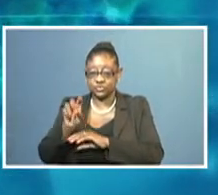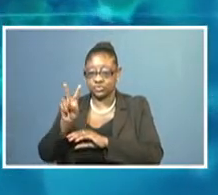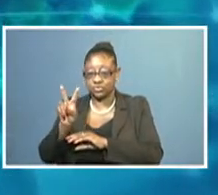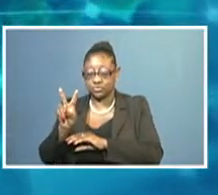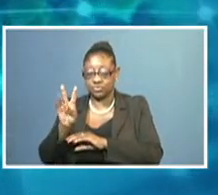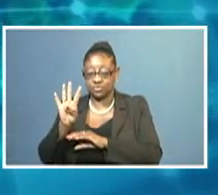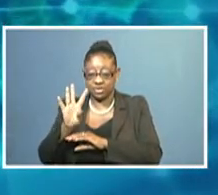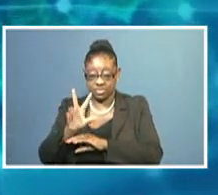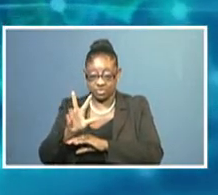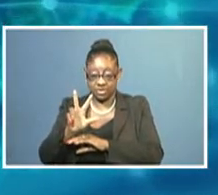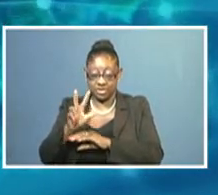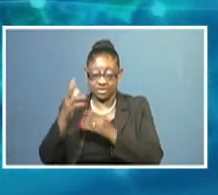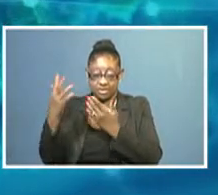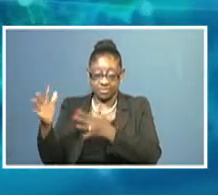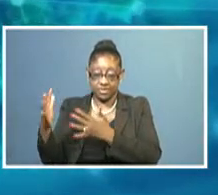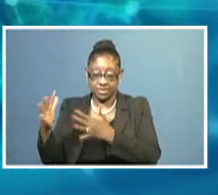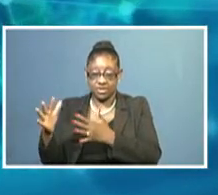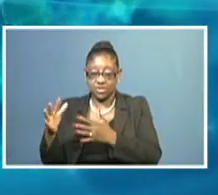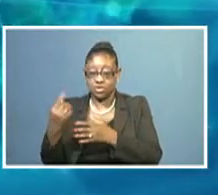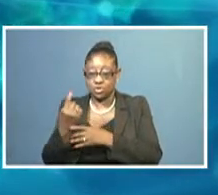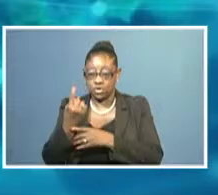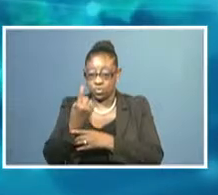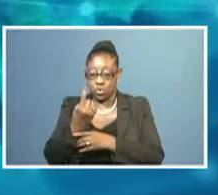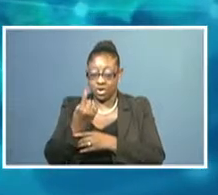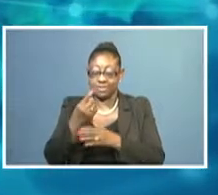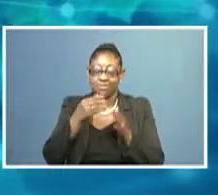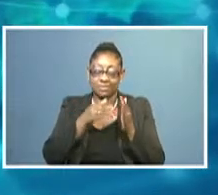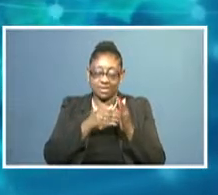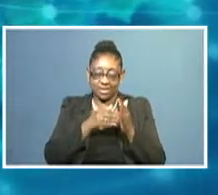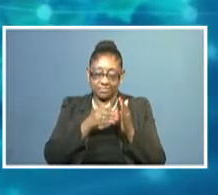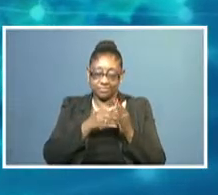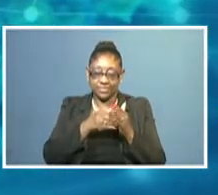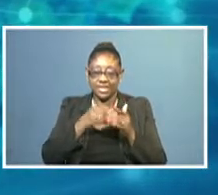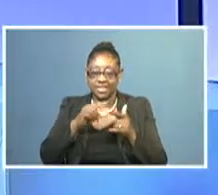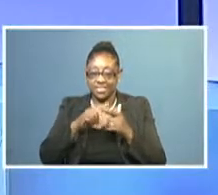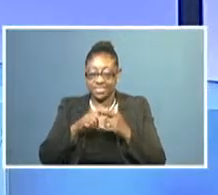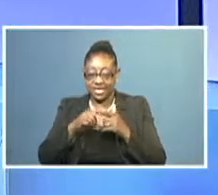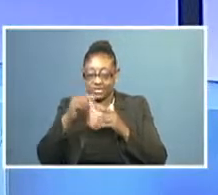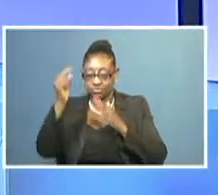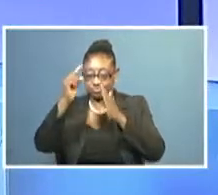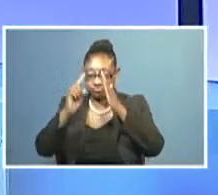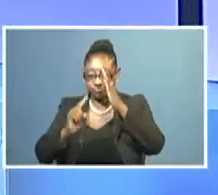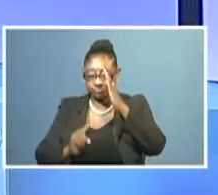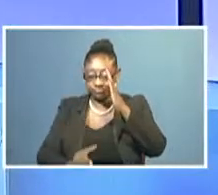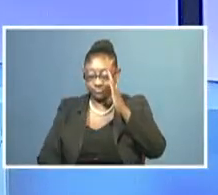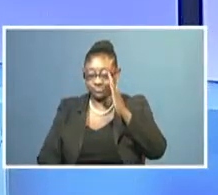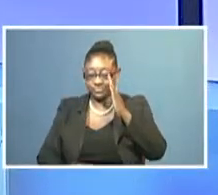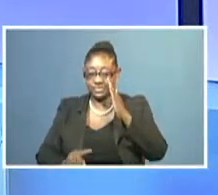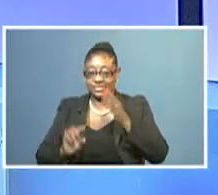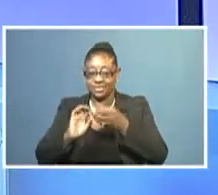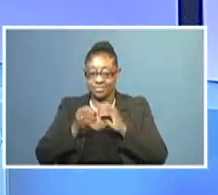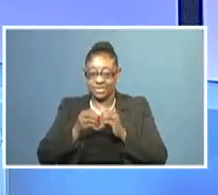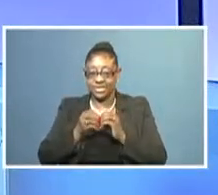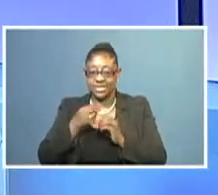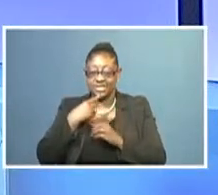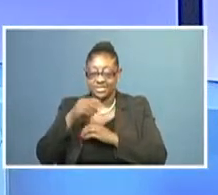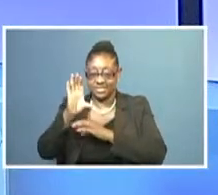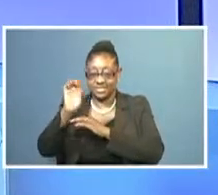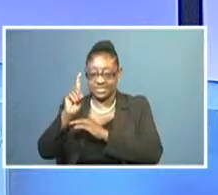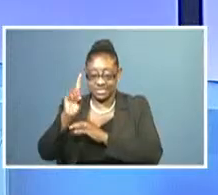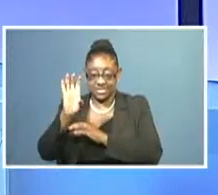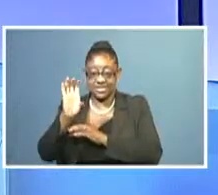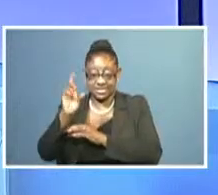were completed, just 1 of them a repeat. And those declining COVID numbers, just what the U.S. Centers for Disease